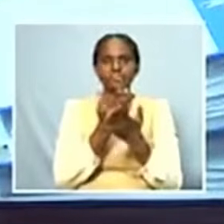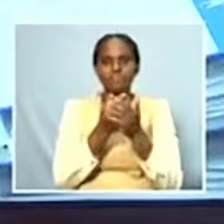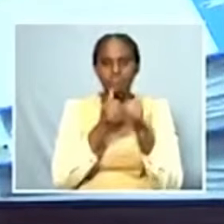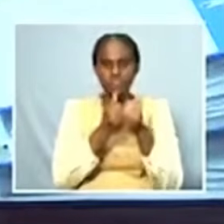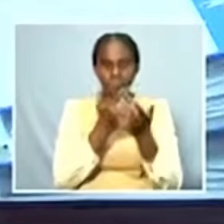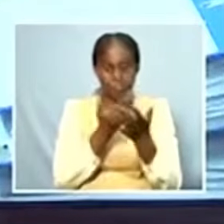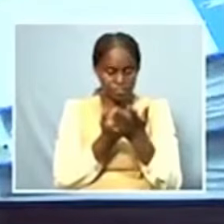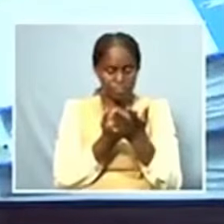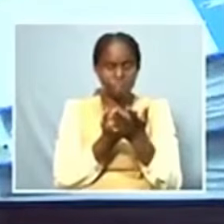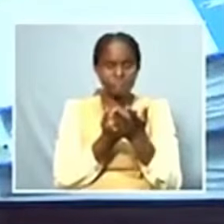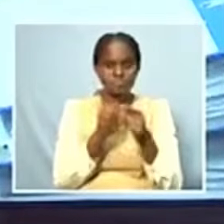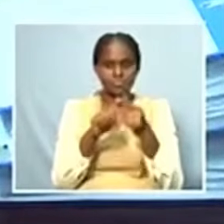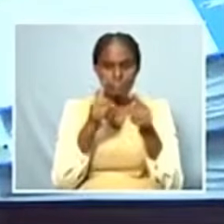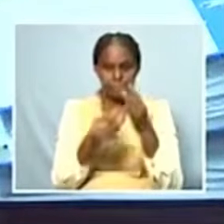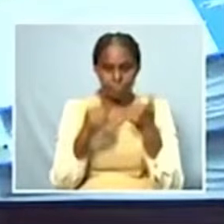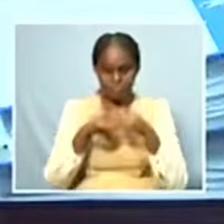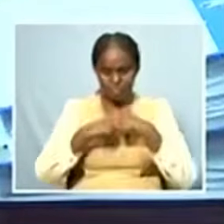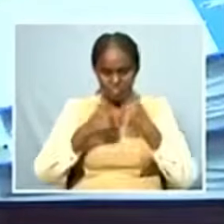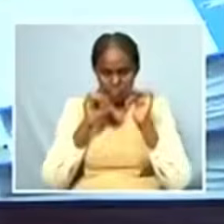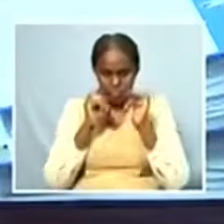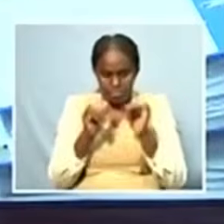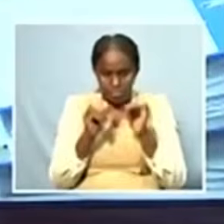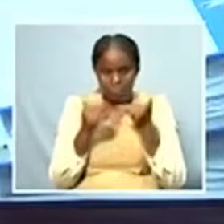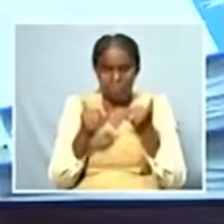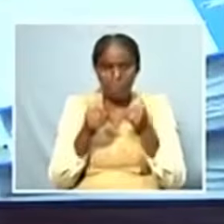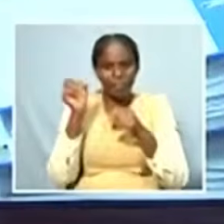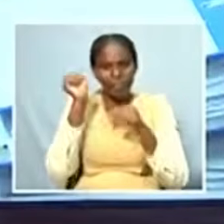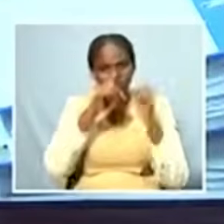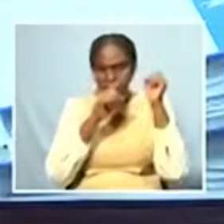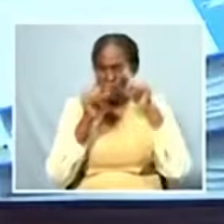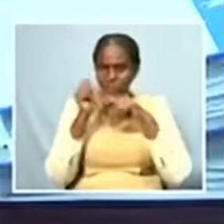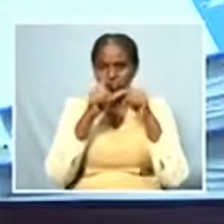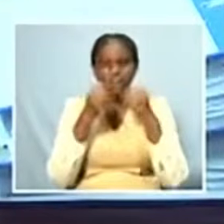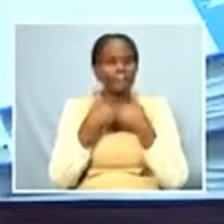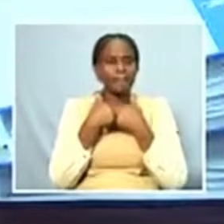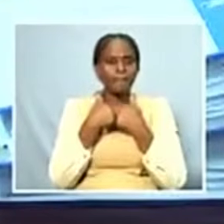accordingly, but we remain disappointed with